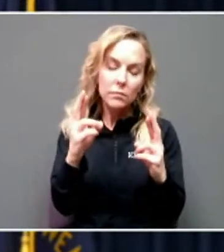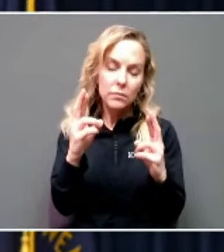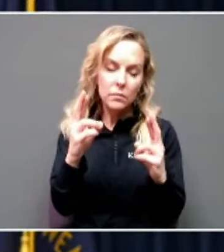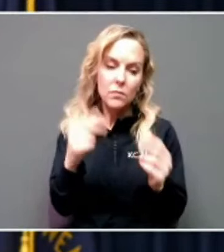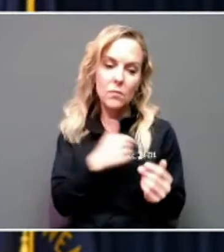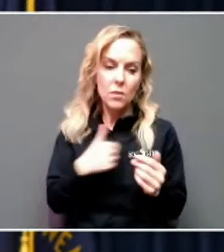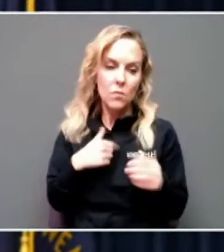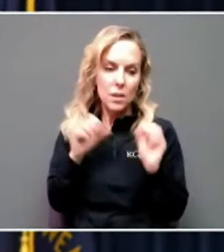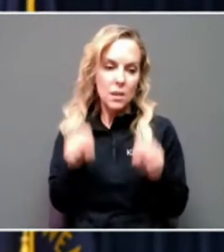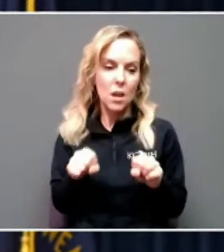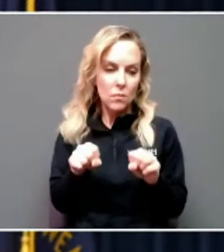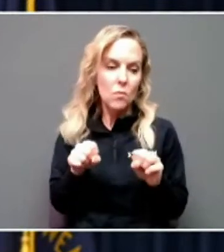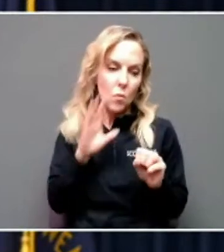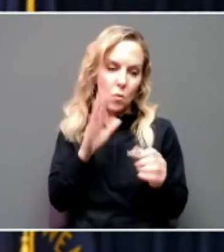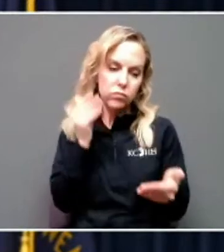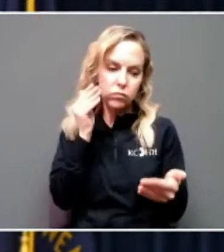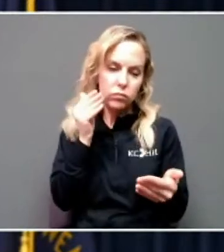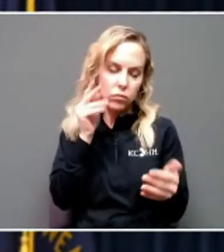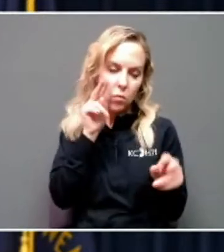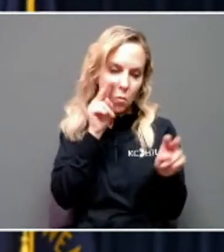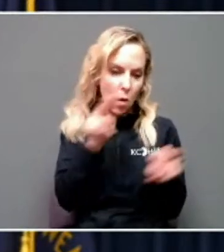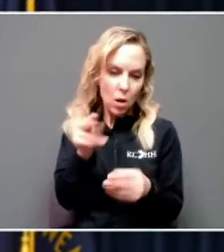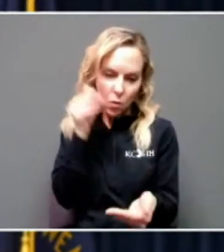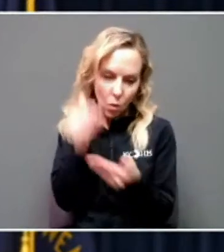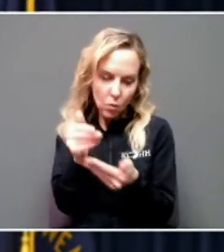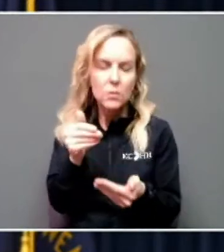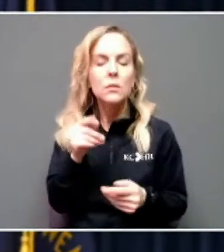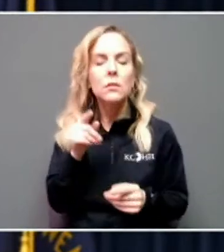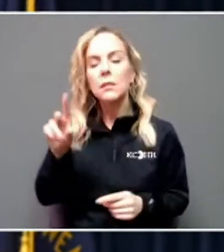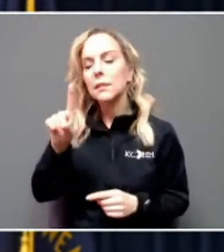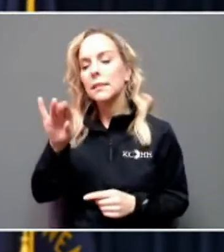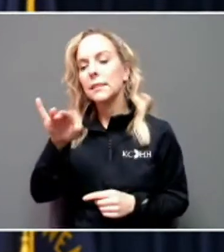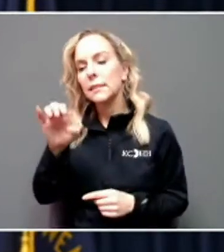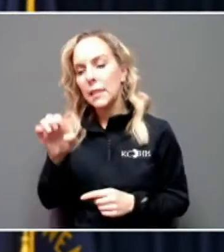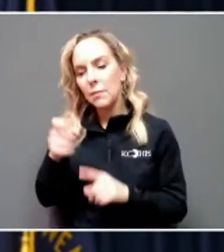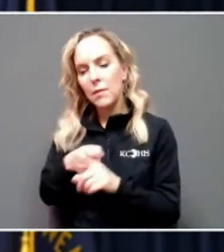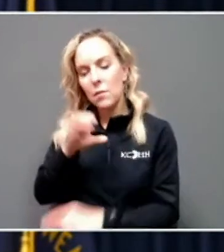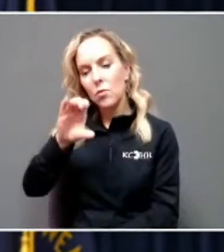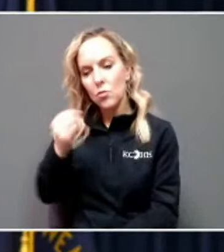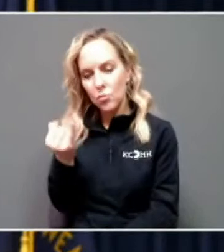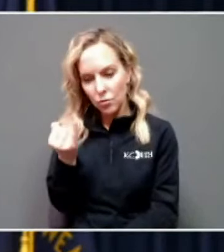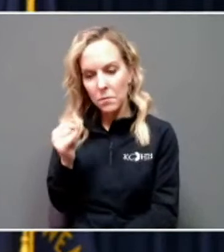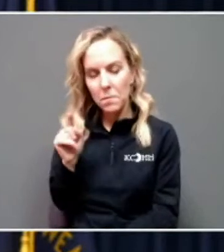watching it very carefully. Debbie Yetter, Courier-Journal.